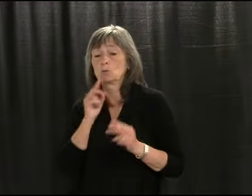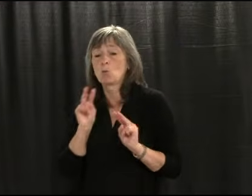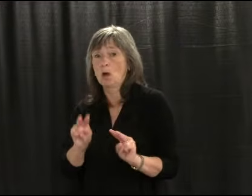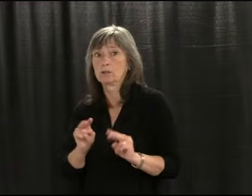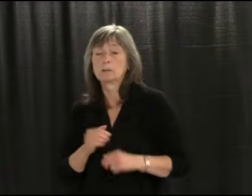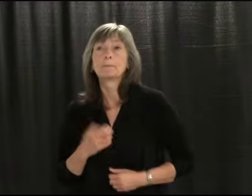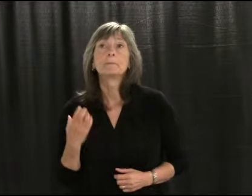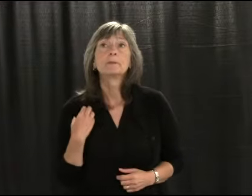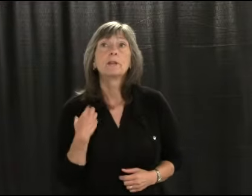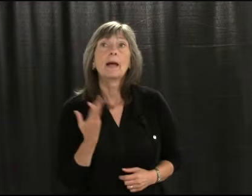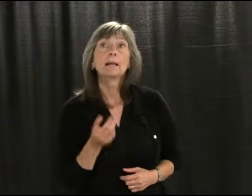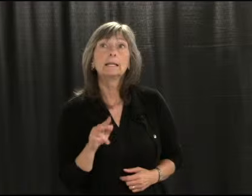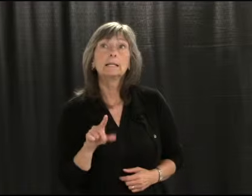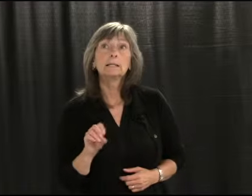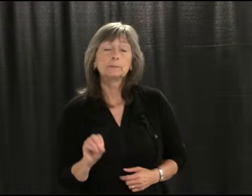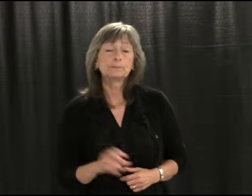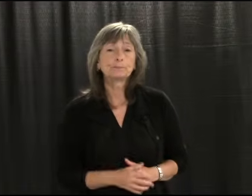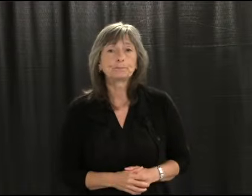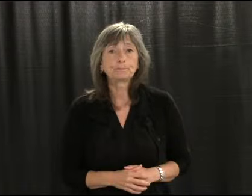Haggie,